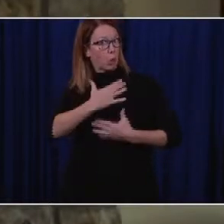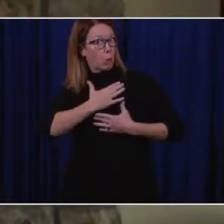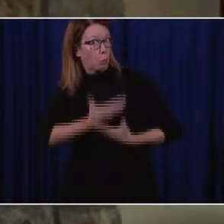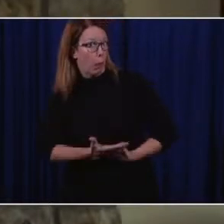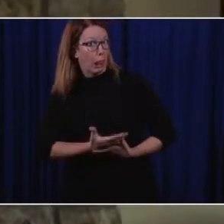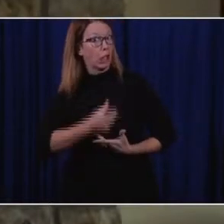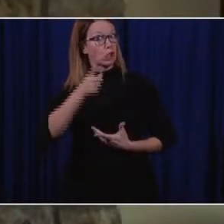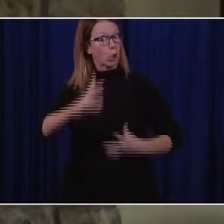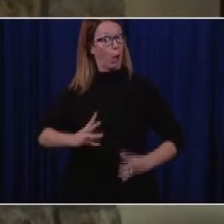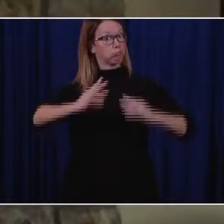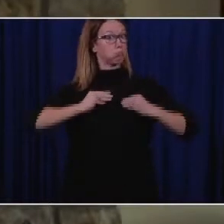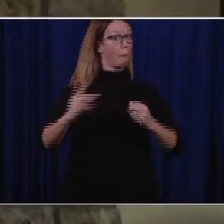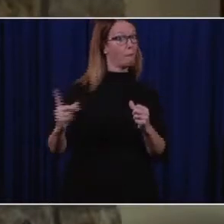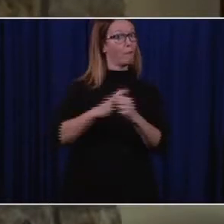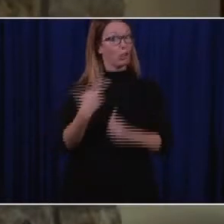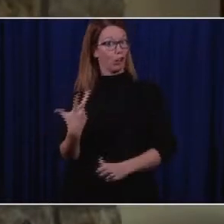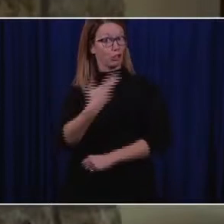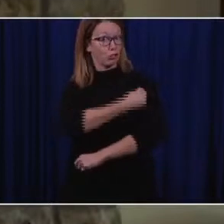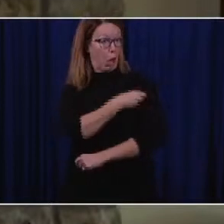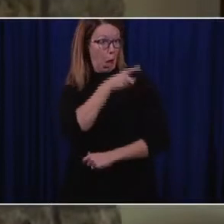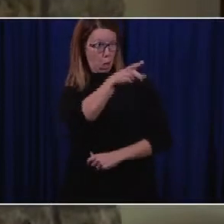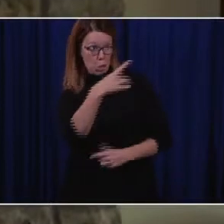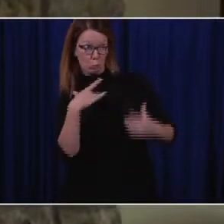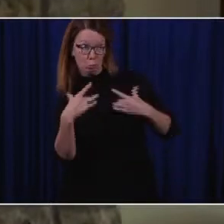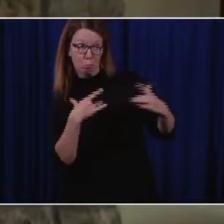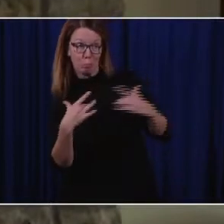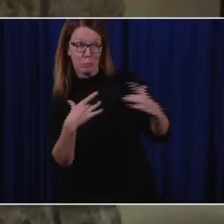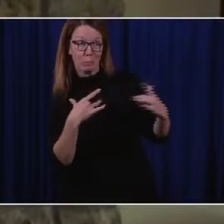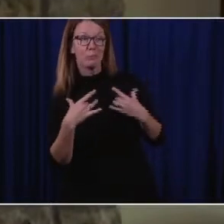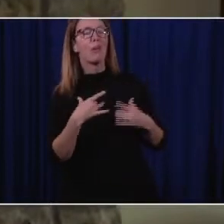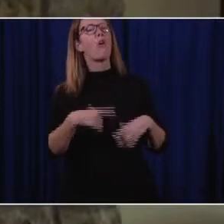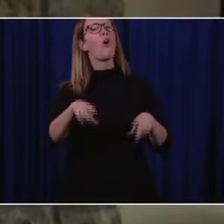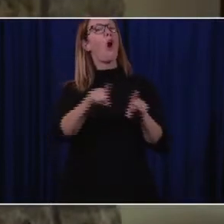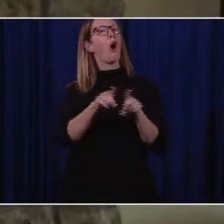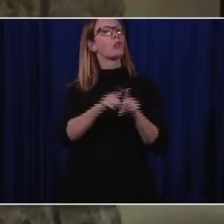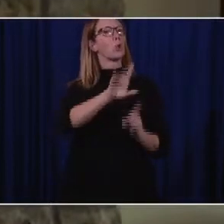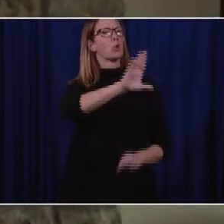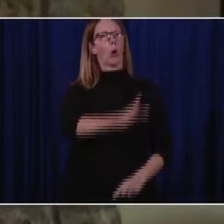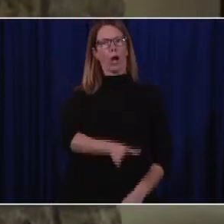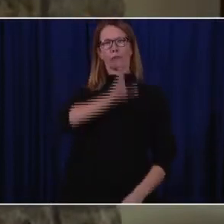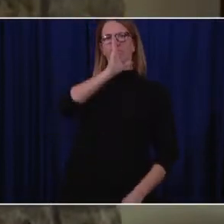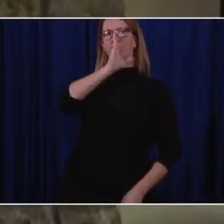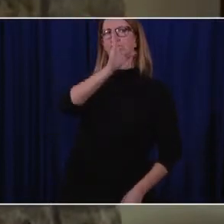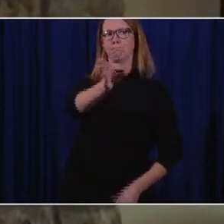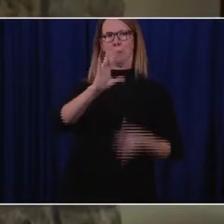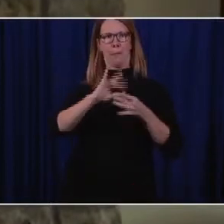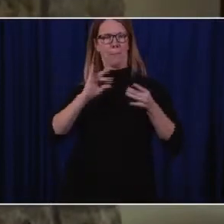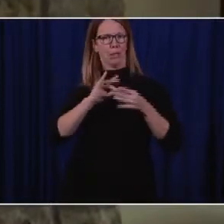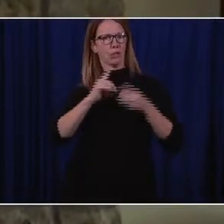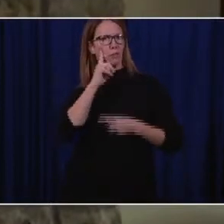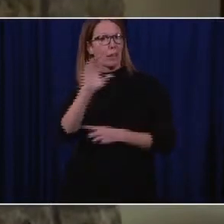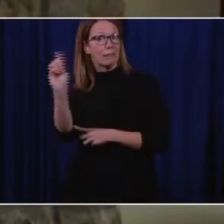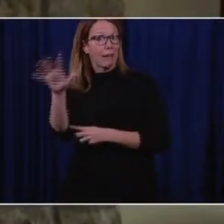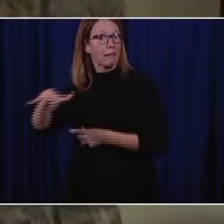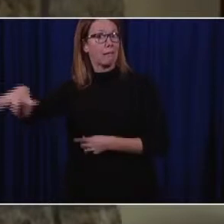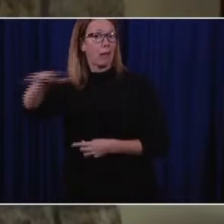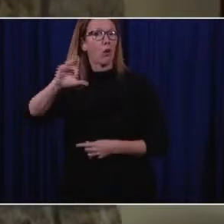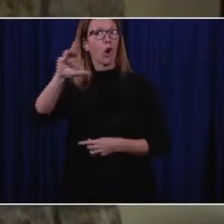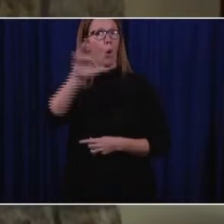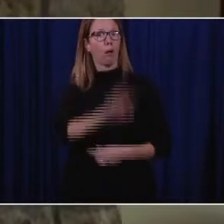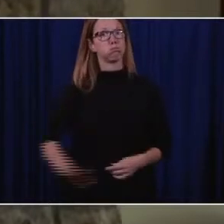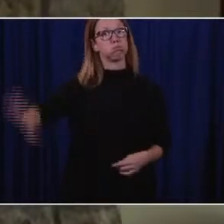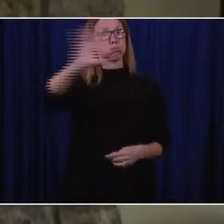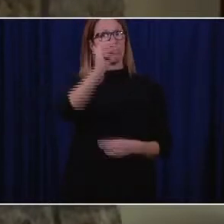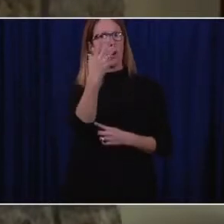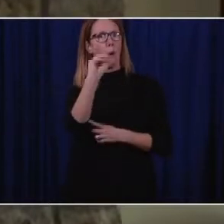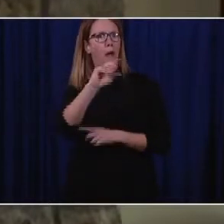shot, if you have any reservations about it. And also, what is your most direct message to the folks in the Dayton area and across Ohio about this